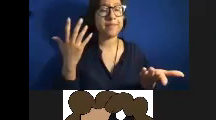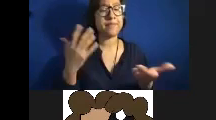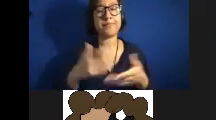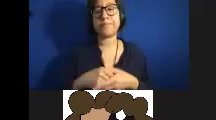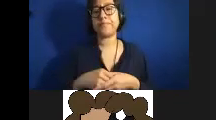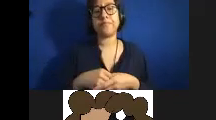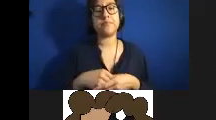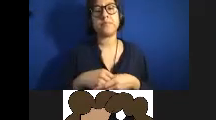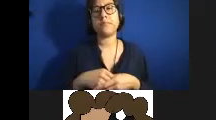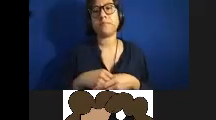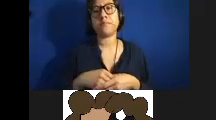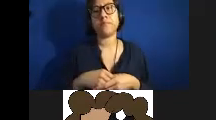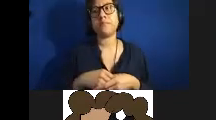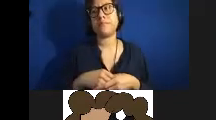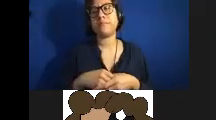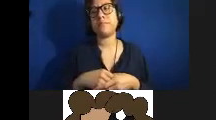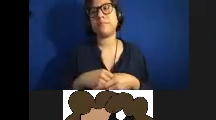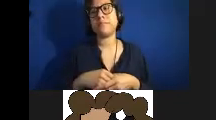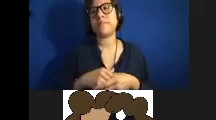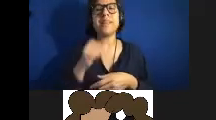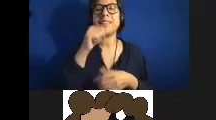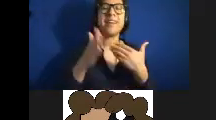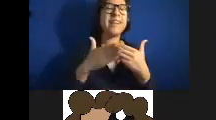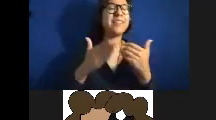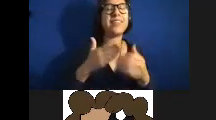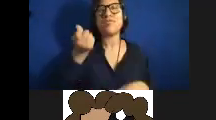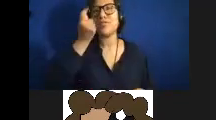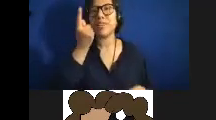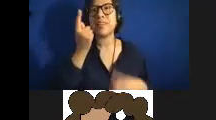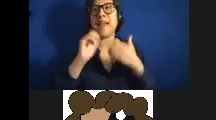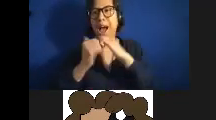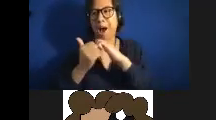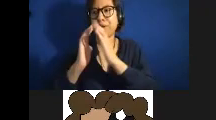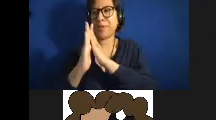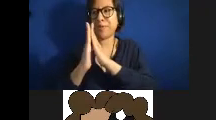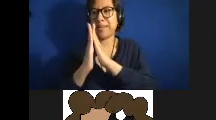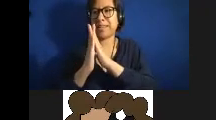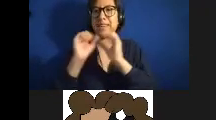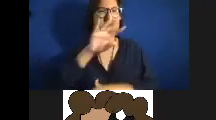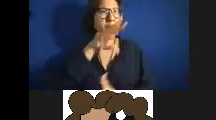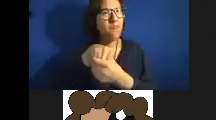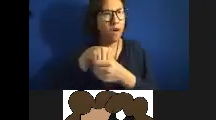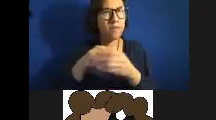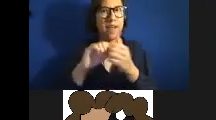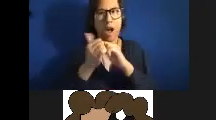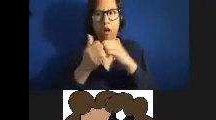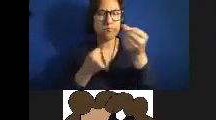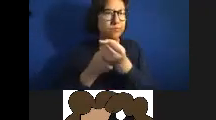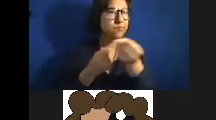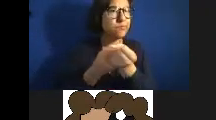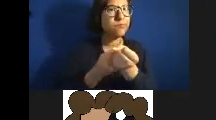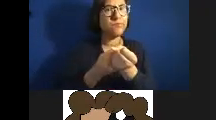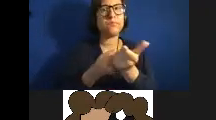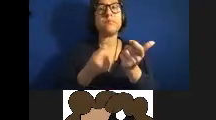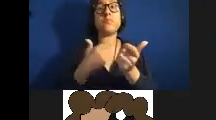not widely comprehended that community organizations can play a role. And so we have been trying